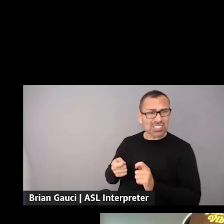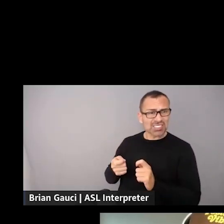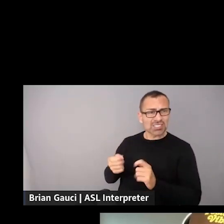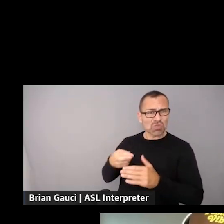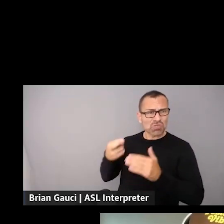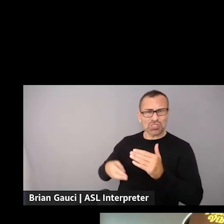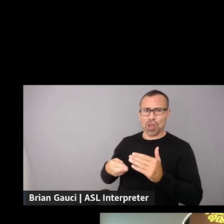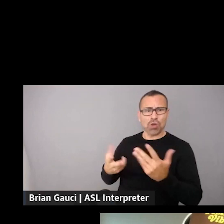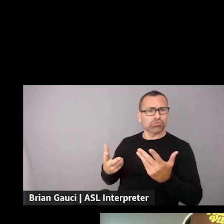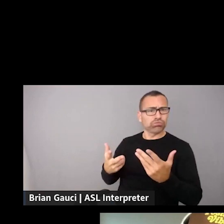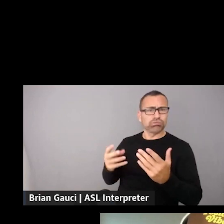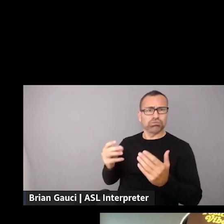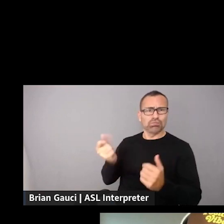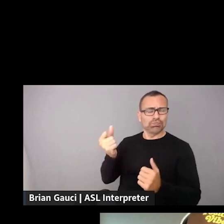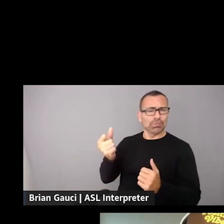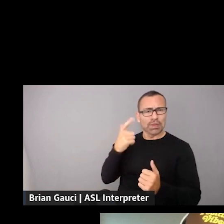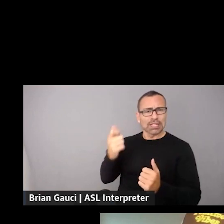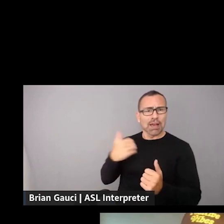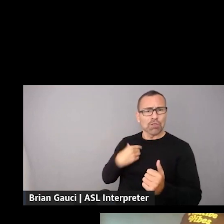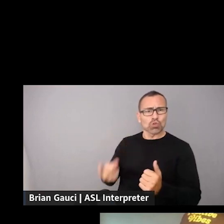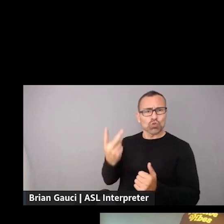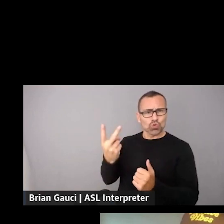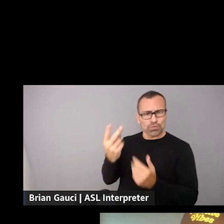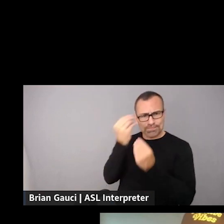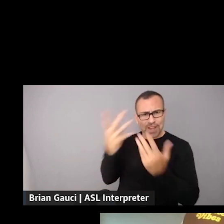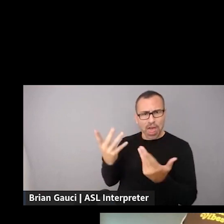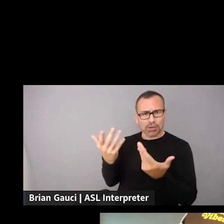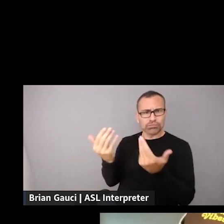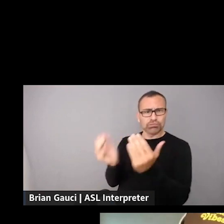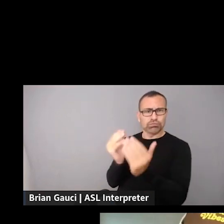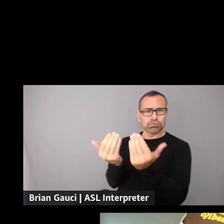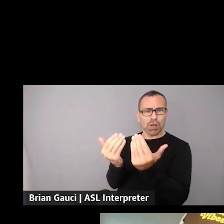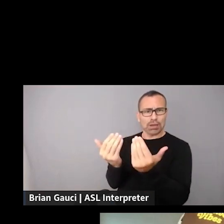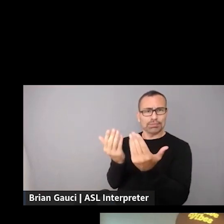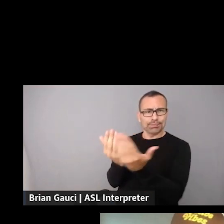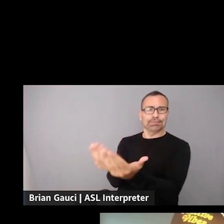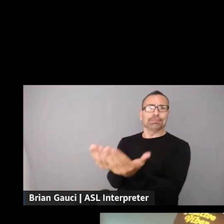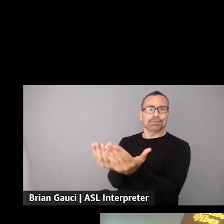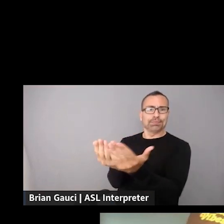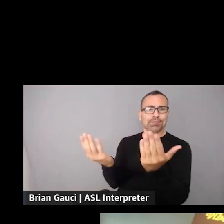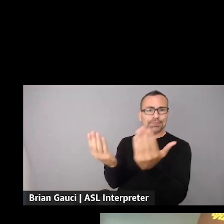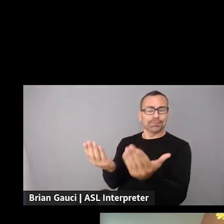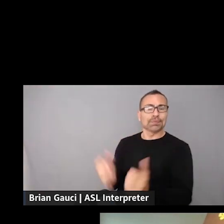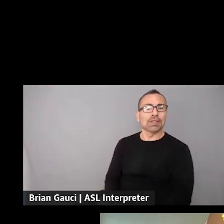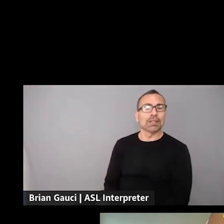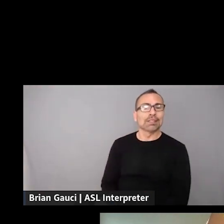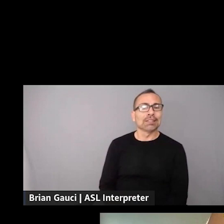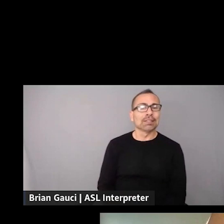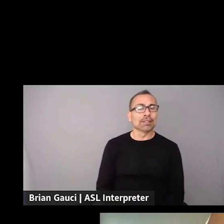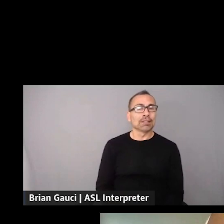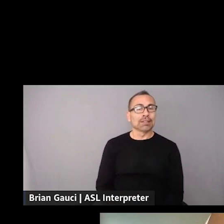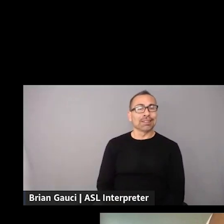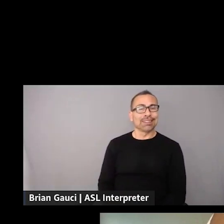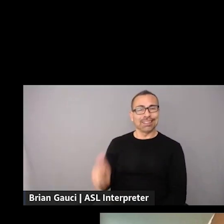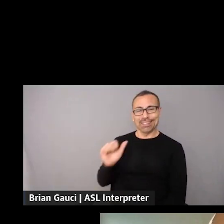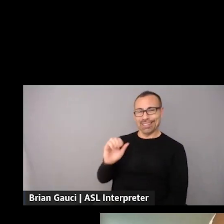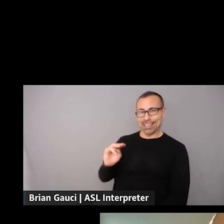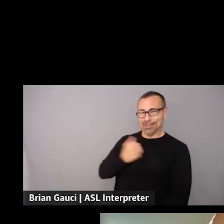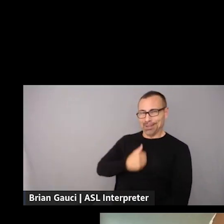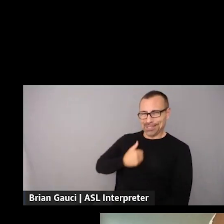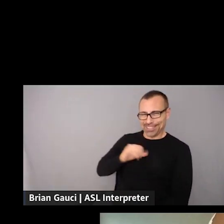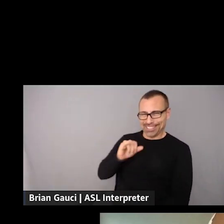pieces of data together. Exactly. Well, so sorry, Jeff, let me ask this real quick.